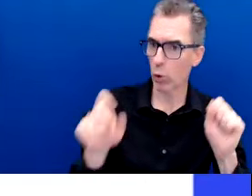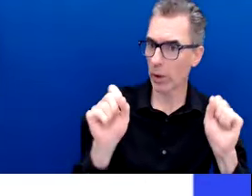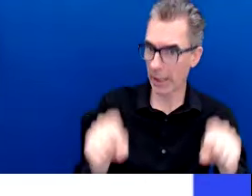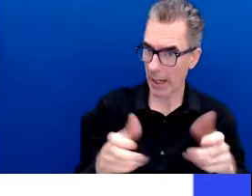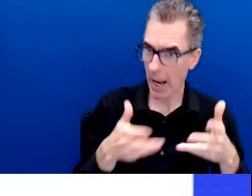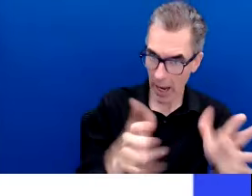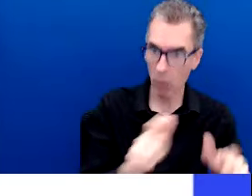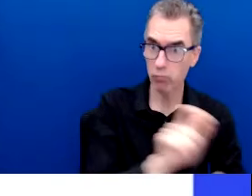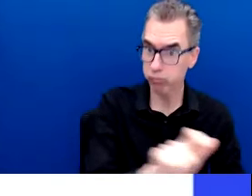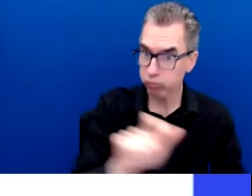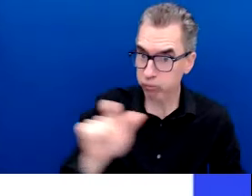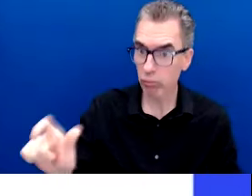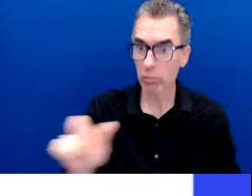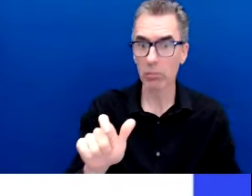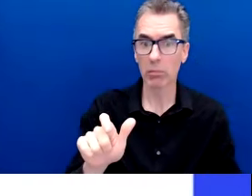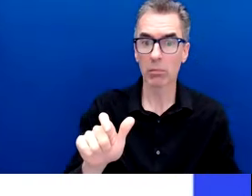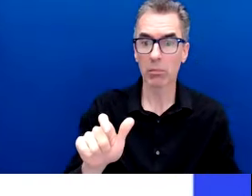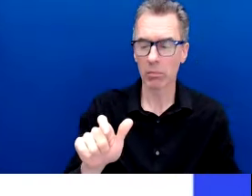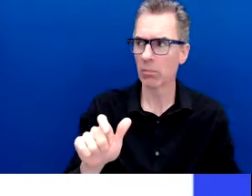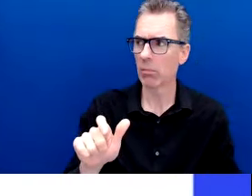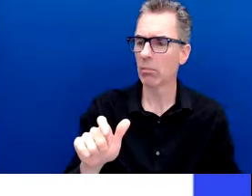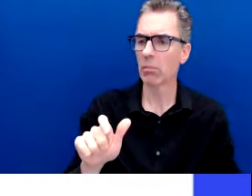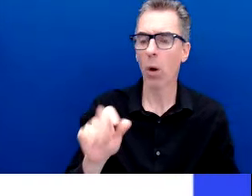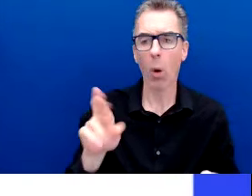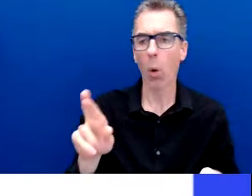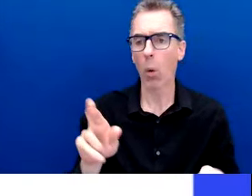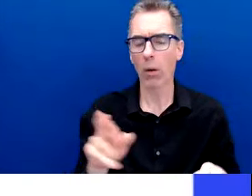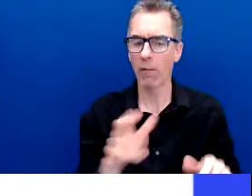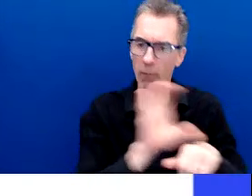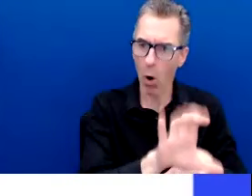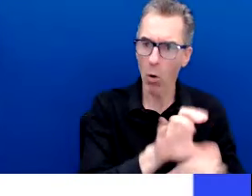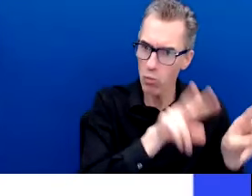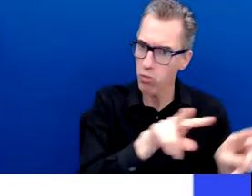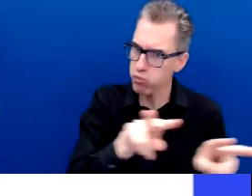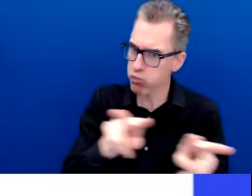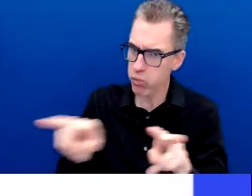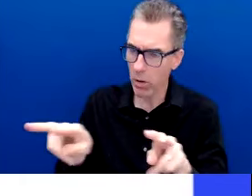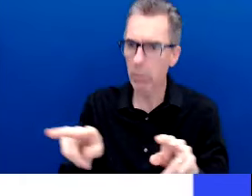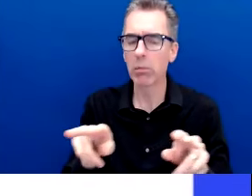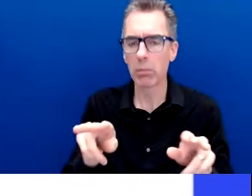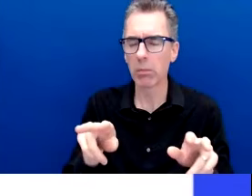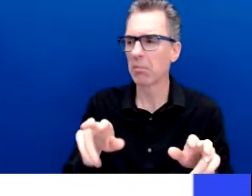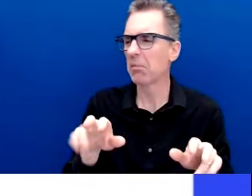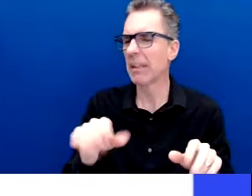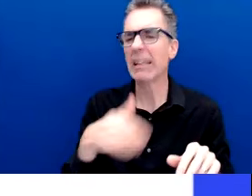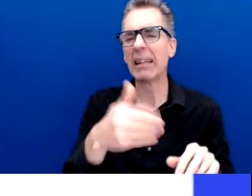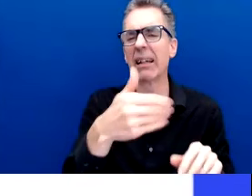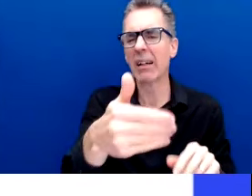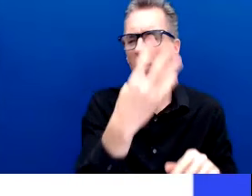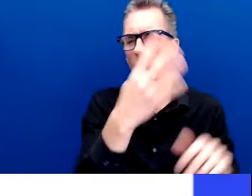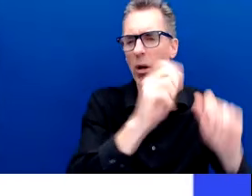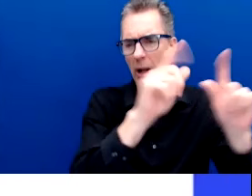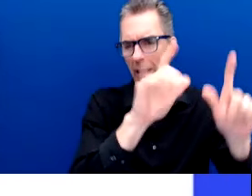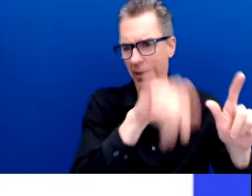from need doing like it. 4 or 5 slides. I think I show you a place where you can adjust that. But like, give me 4 slides and see if I answer